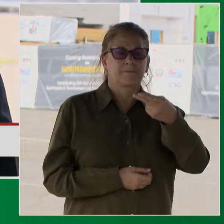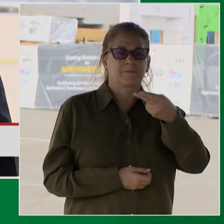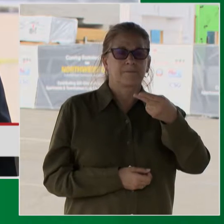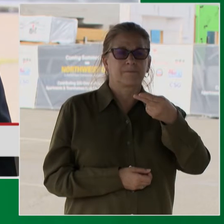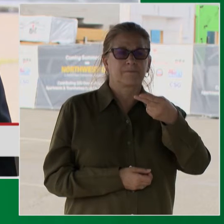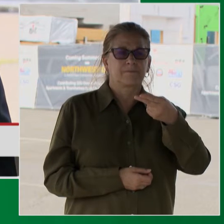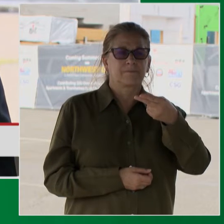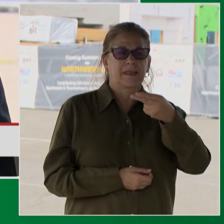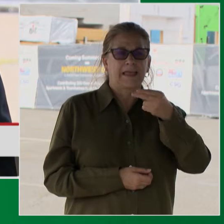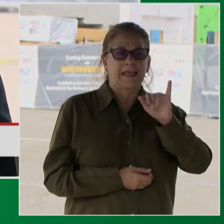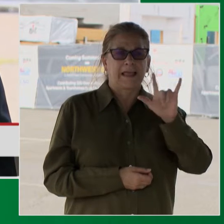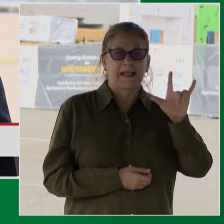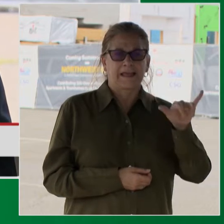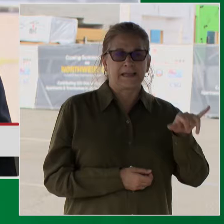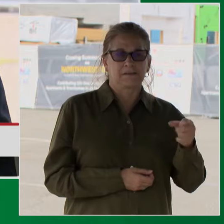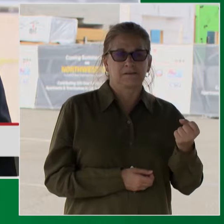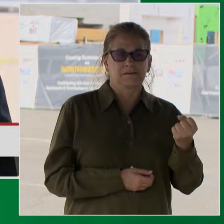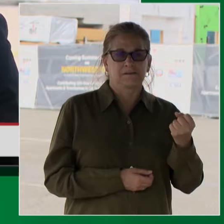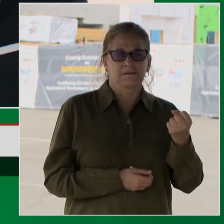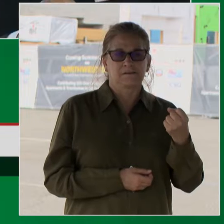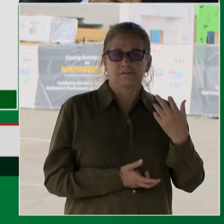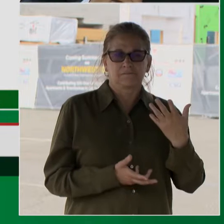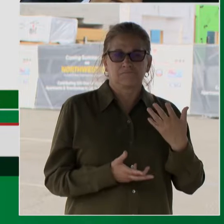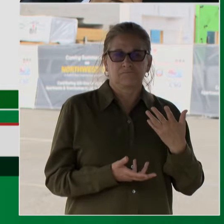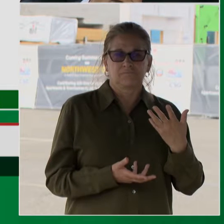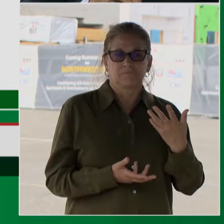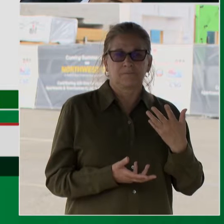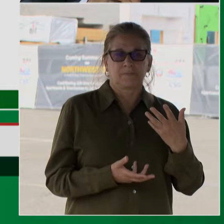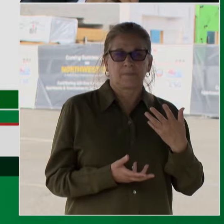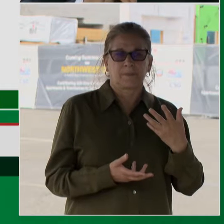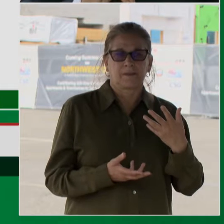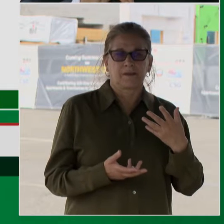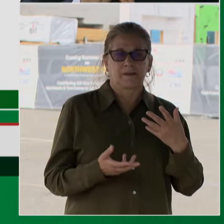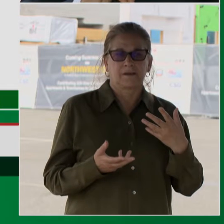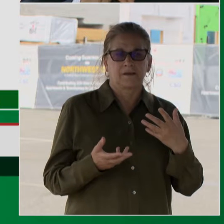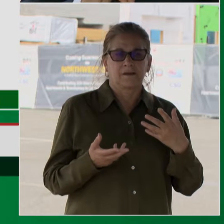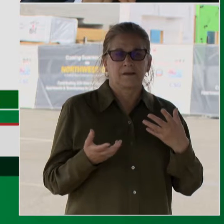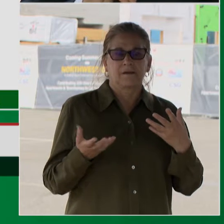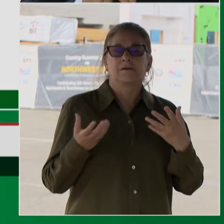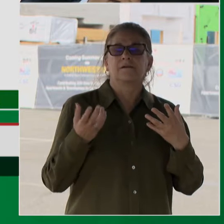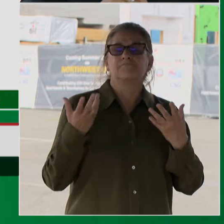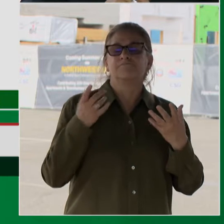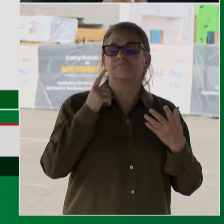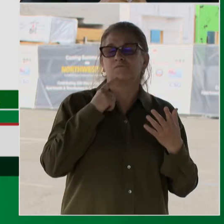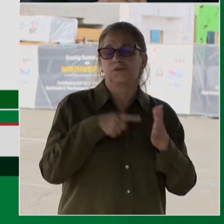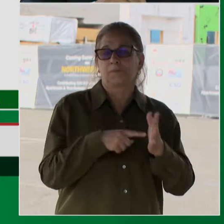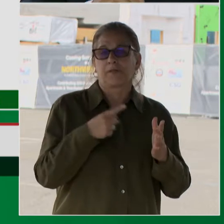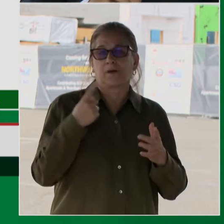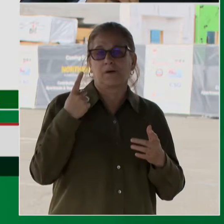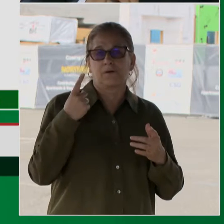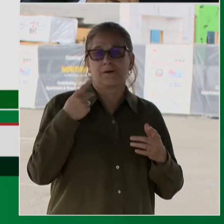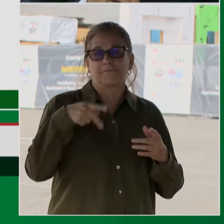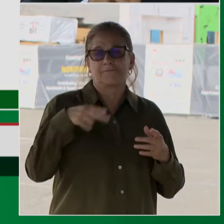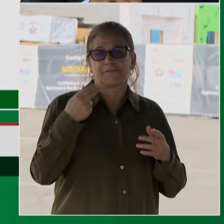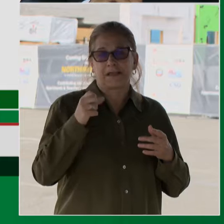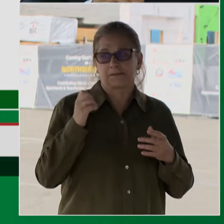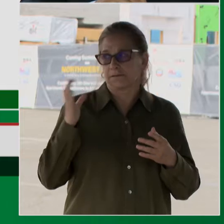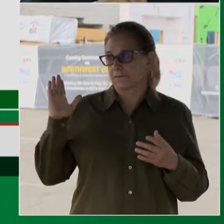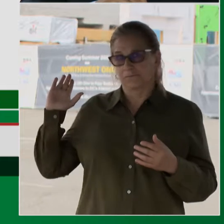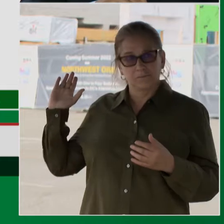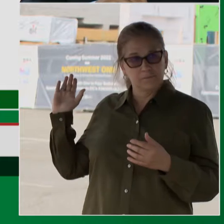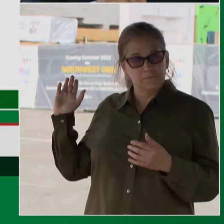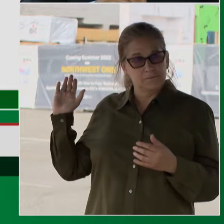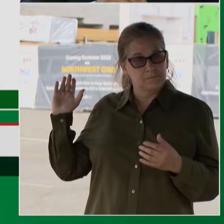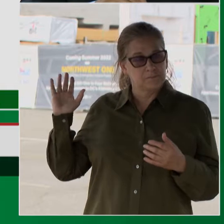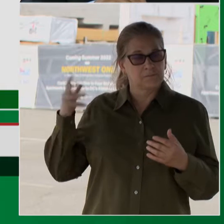This is a multi-parcel, multi-phase site, and it was previously known as Reservation 13, and it doesn't have any infrastructure. So the